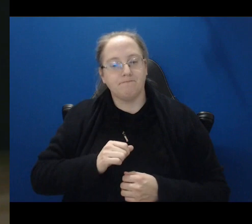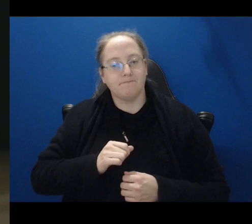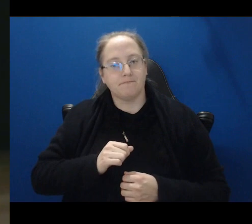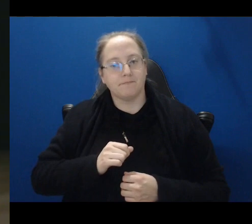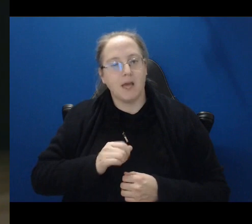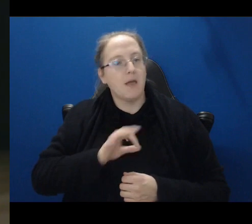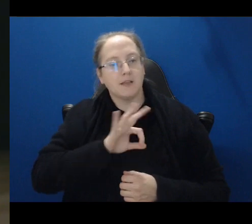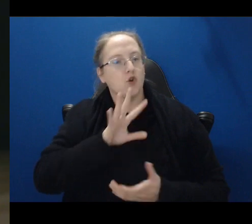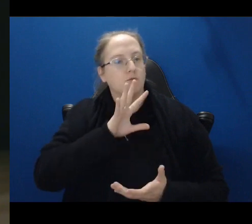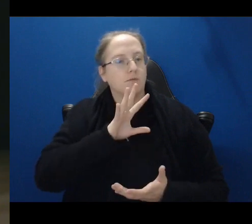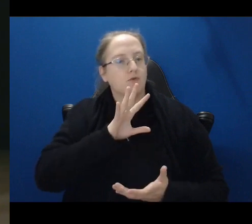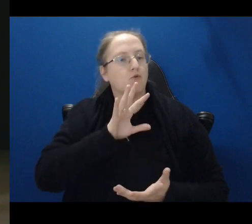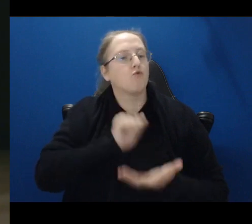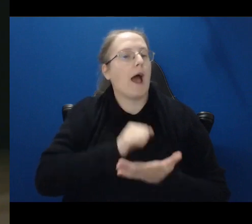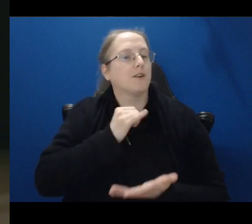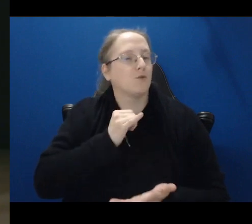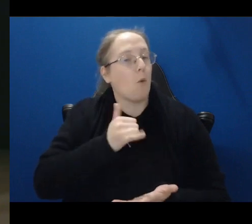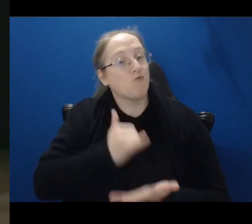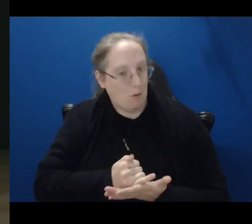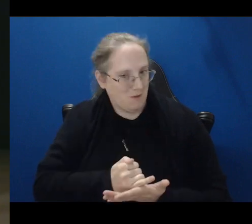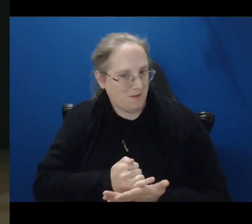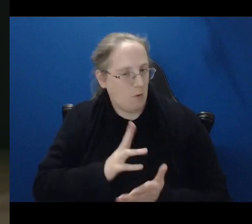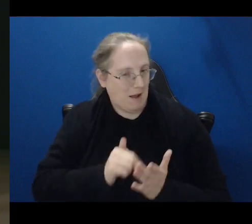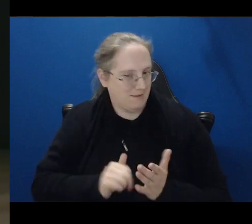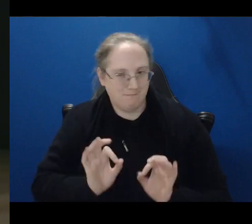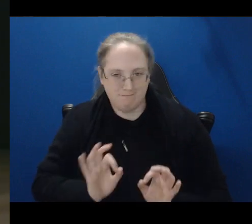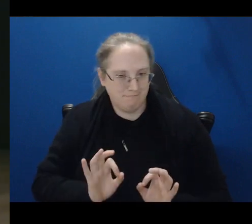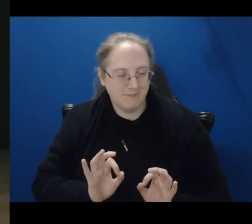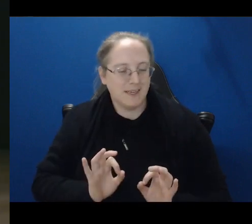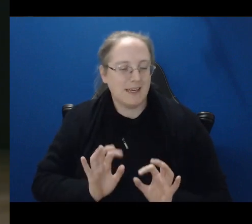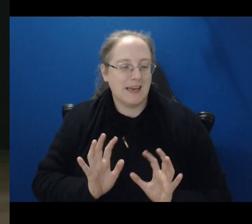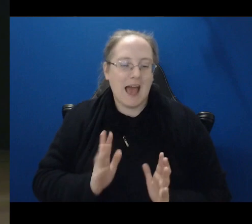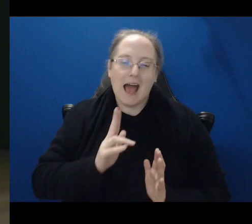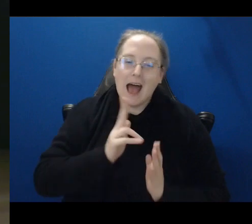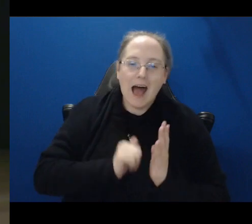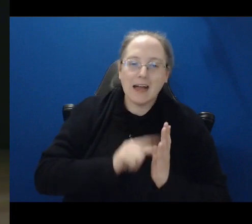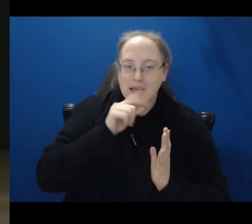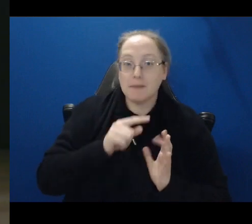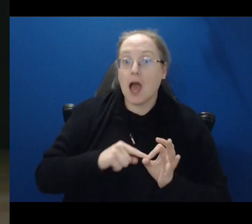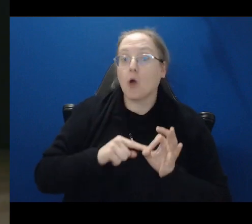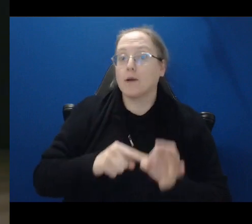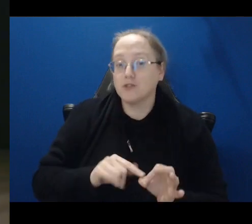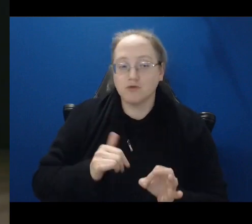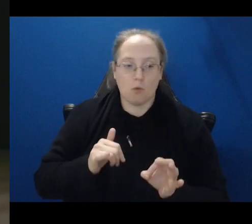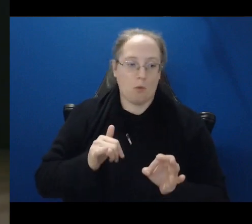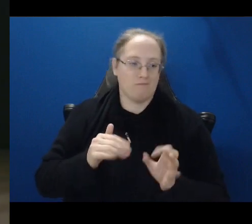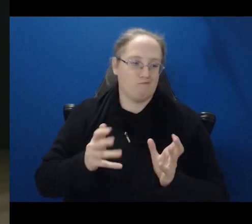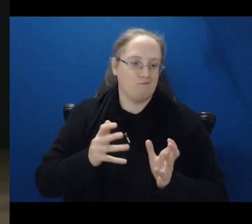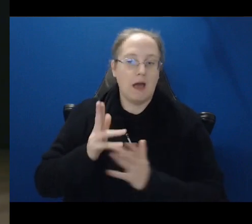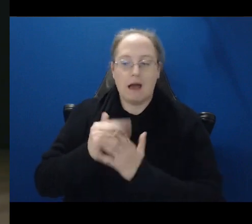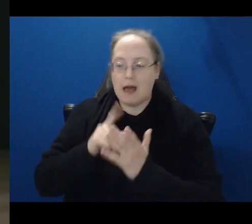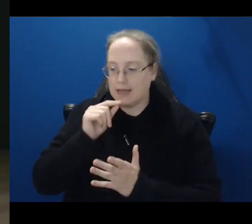or wrong when it comes to art. That art can be a question, or art can just